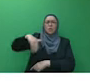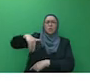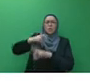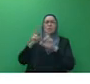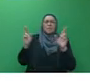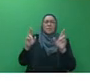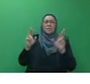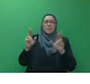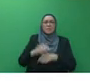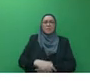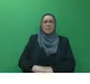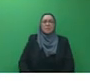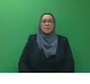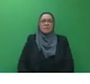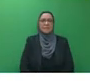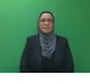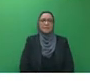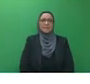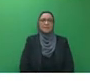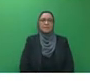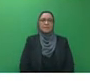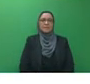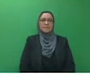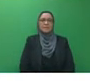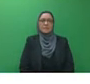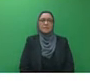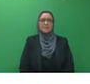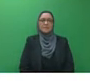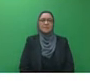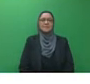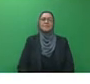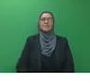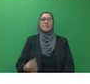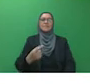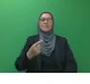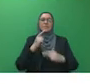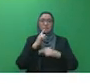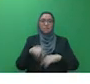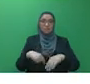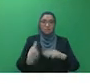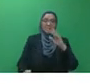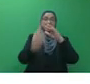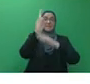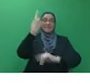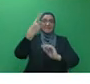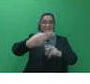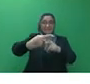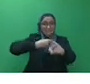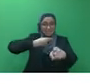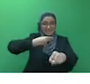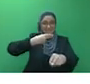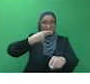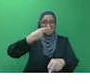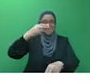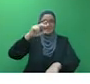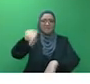coming up huh in a short while then you know we've information just going okay we've got a stall